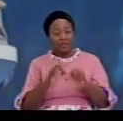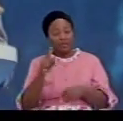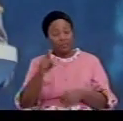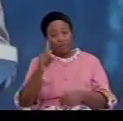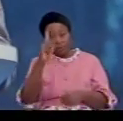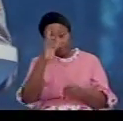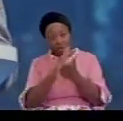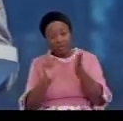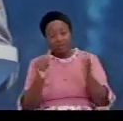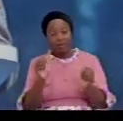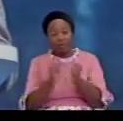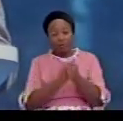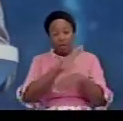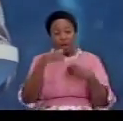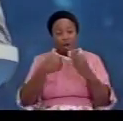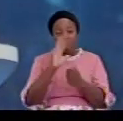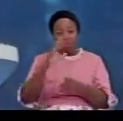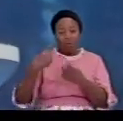all thine heart,